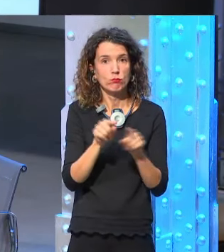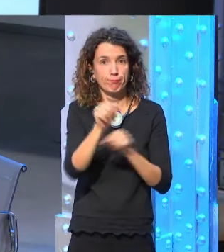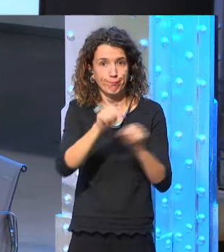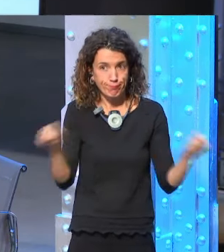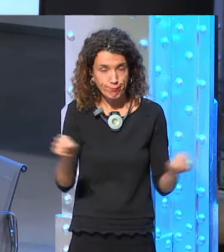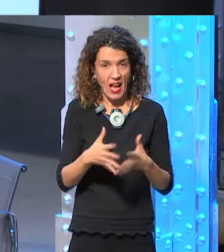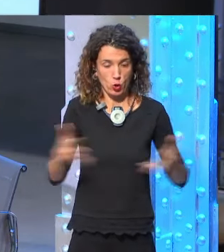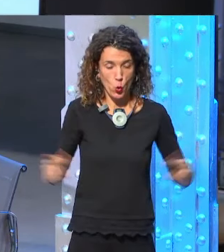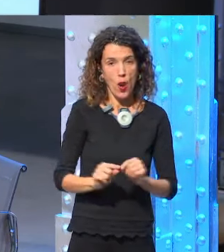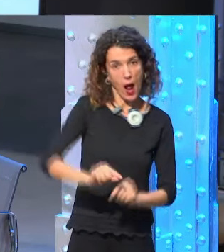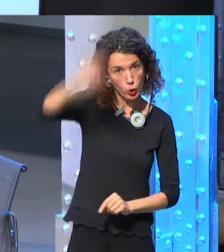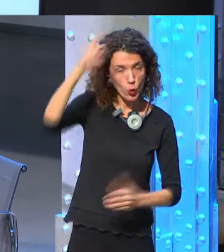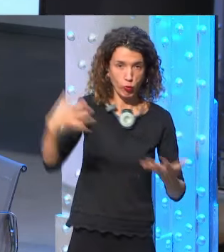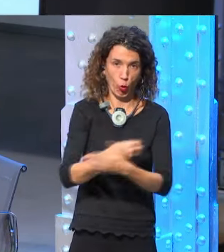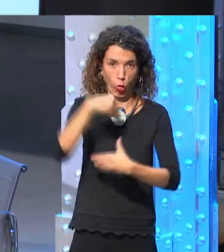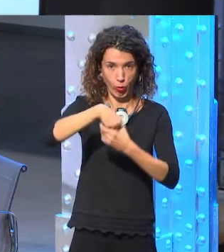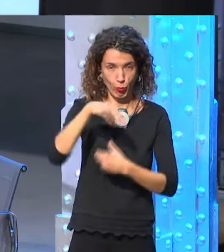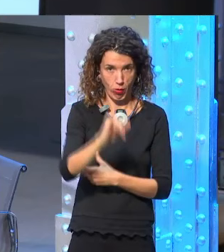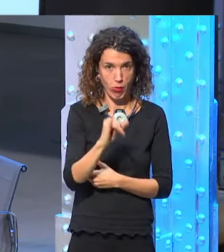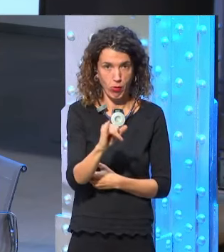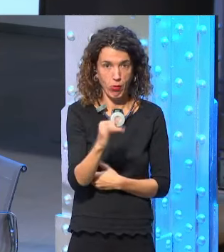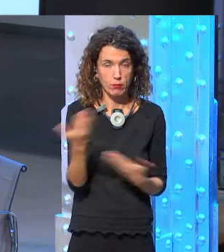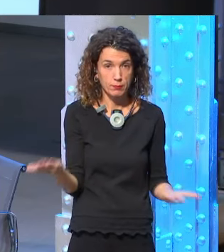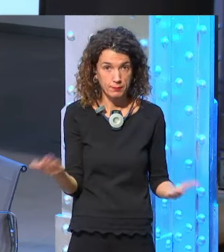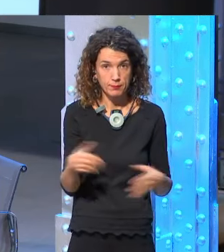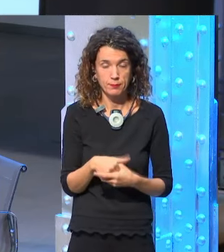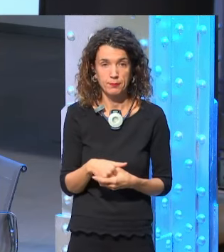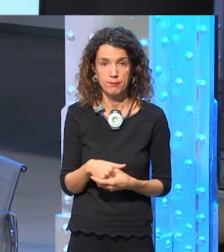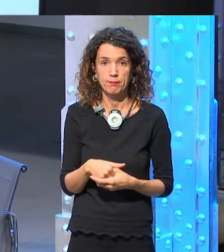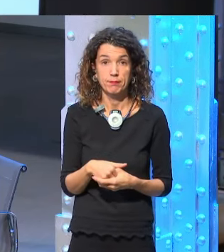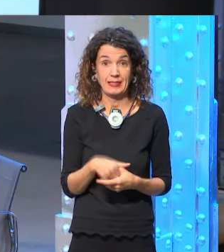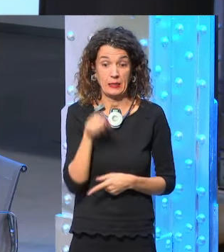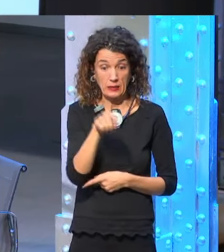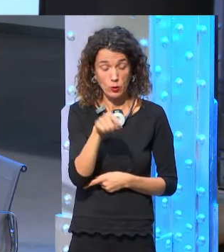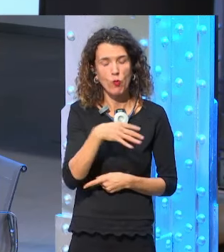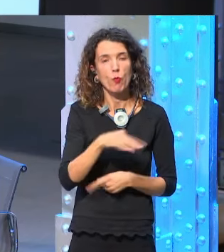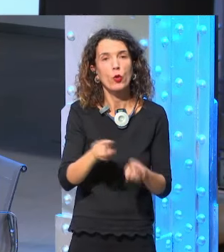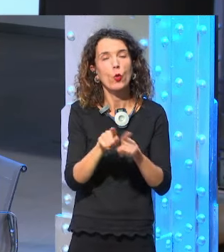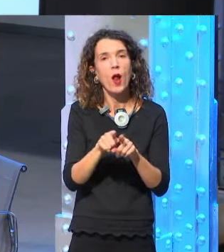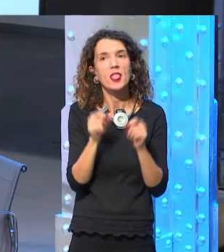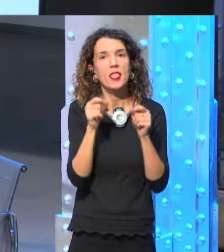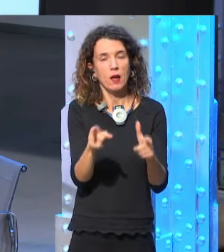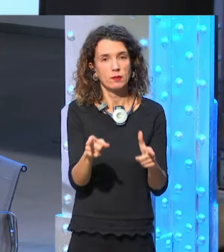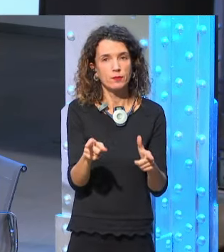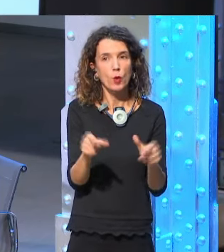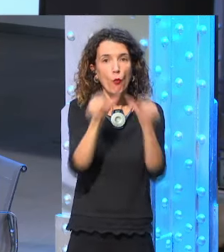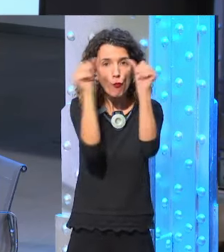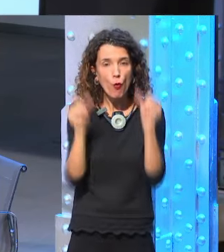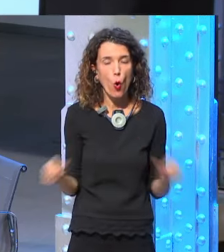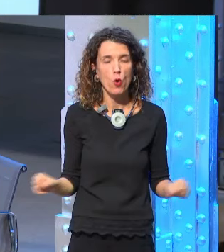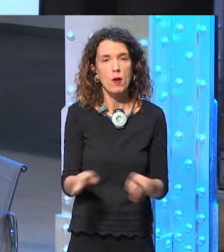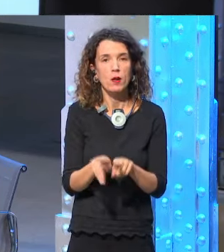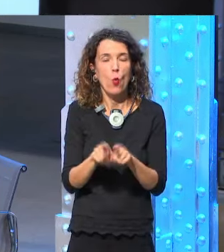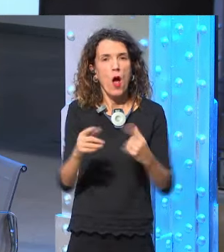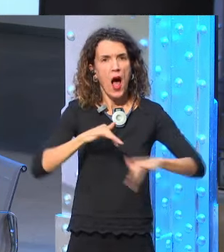got transmitted, and that's all you need to transmit the form of these very personal, intimate actions that